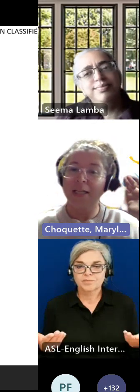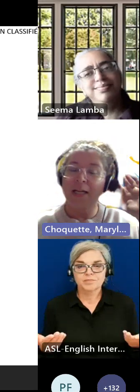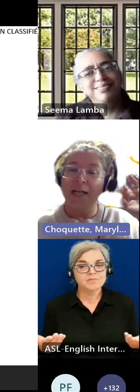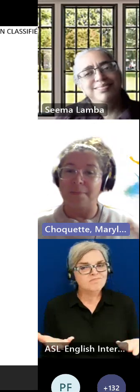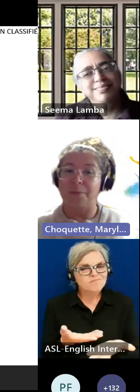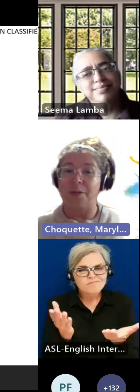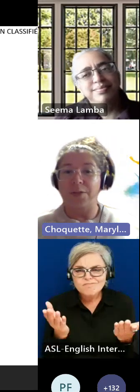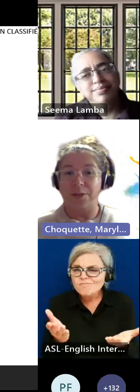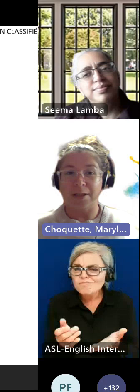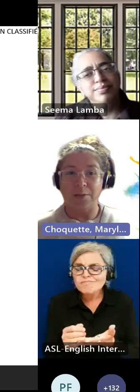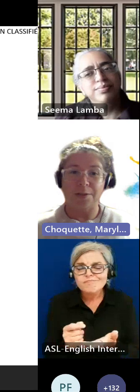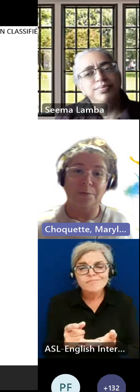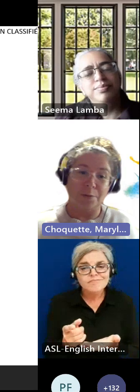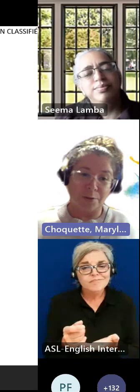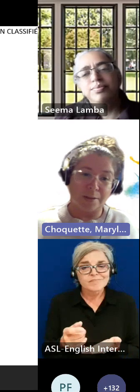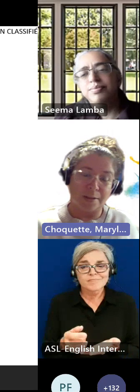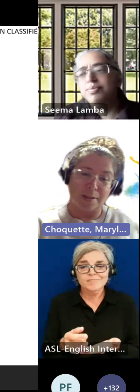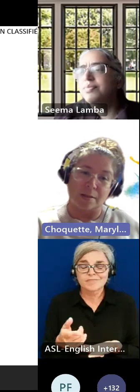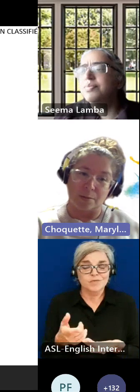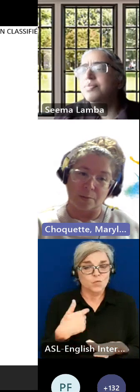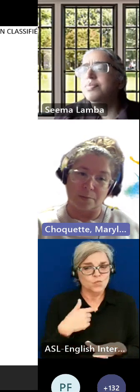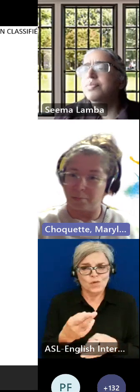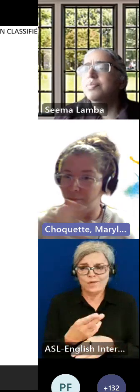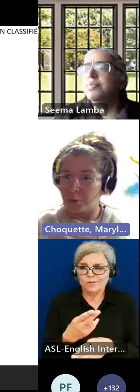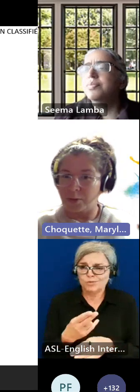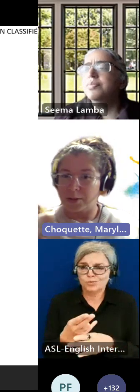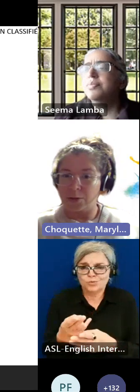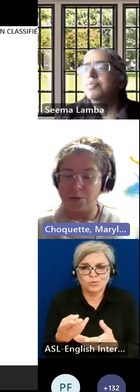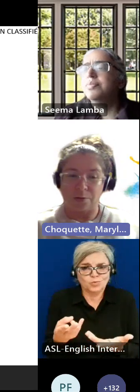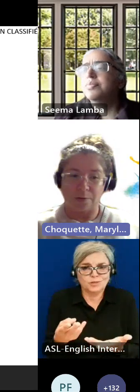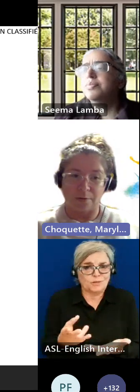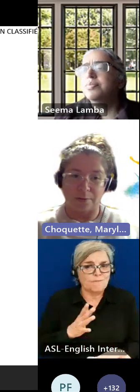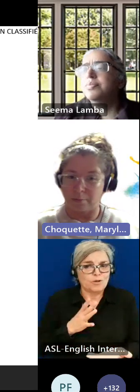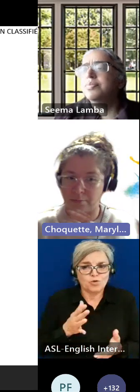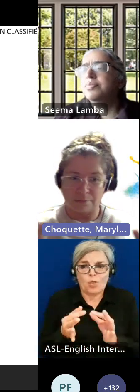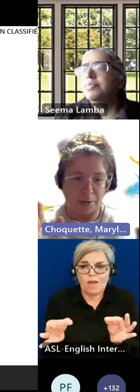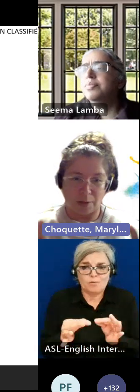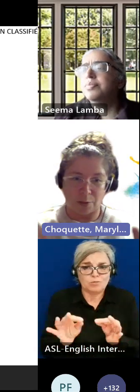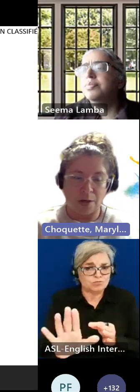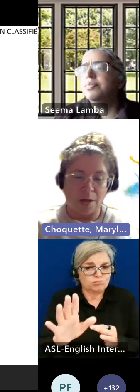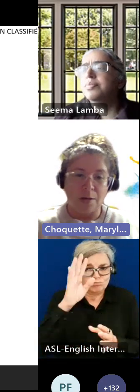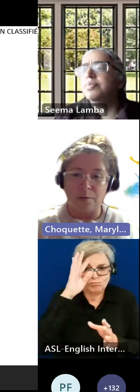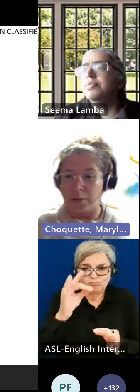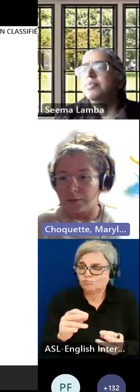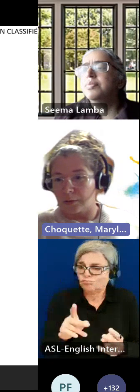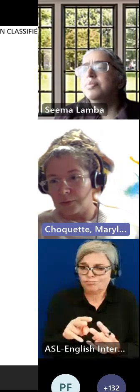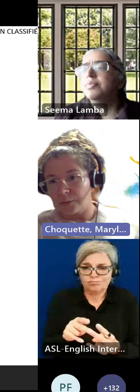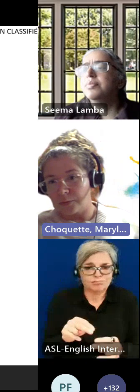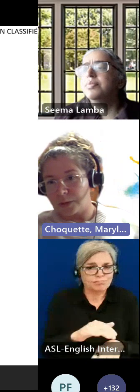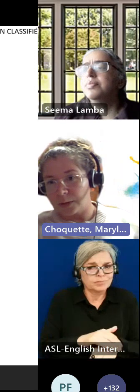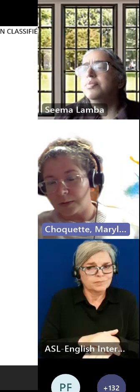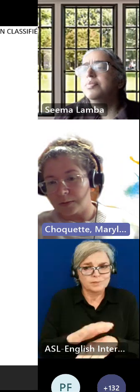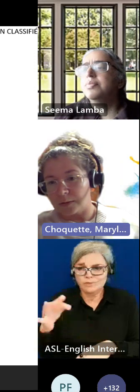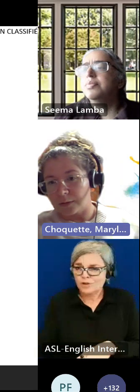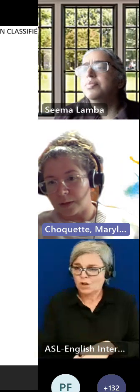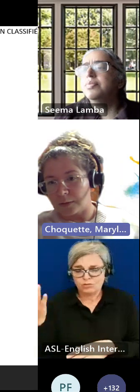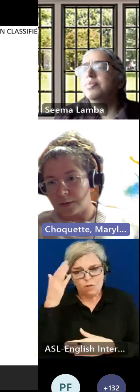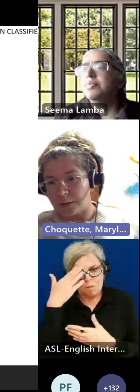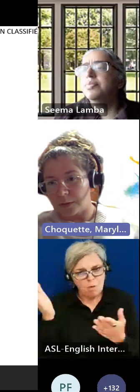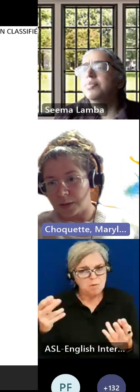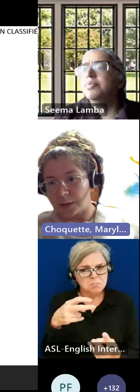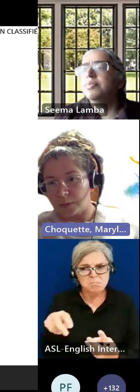your choice, official languages of your choice, open to either. But feel free really